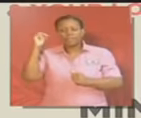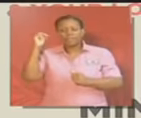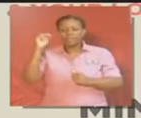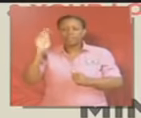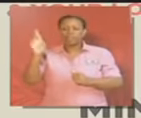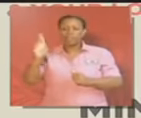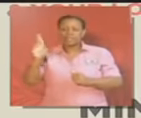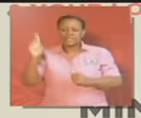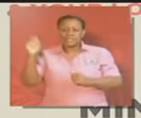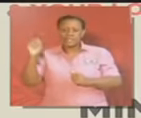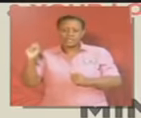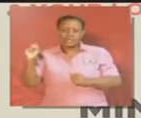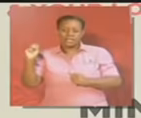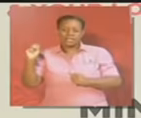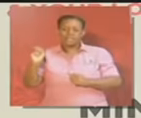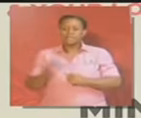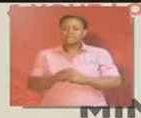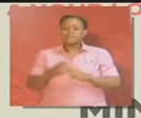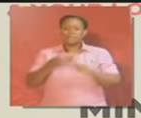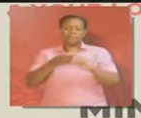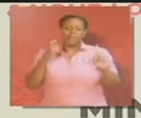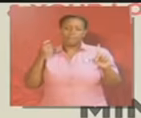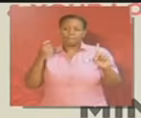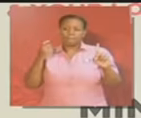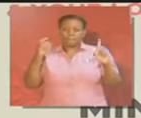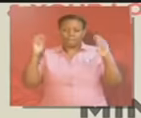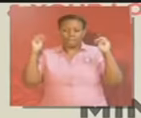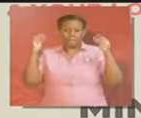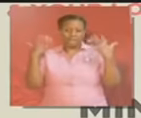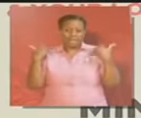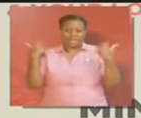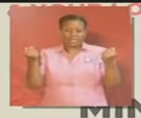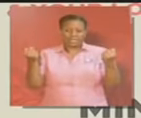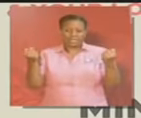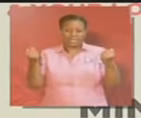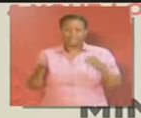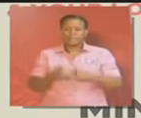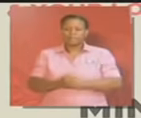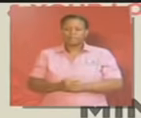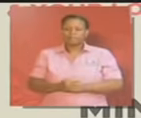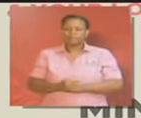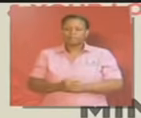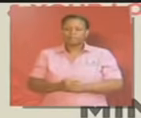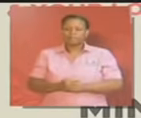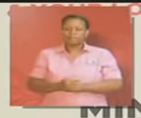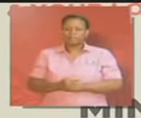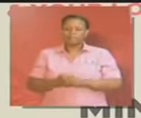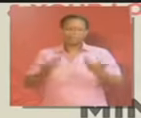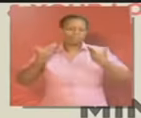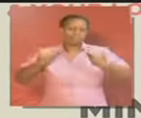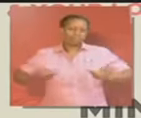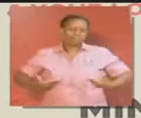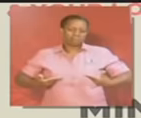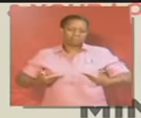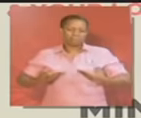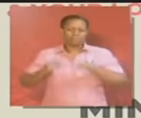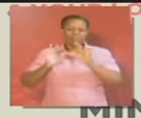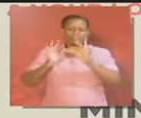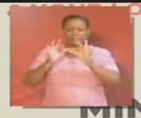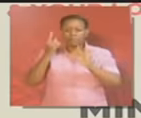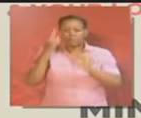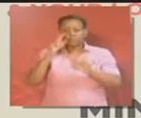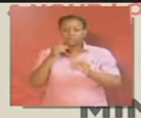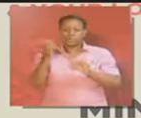the Ministry of Health. I'm Candice Alcantara, Manager Corporate Communication, and your moderator this morning.